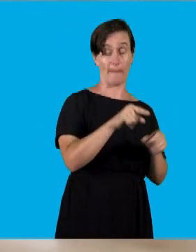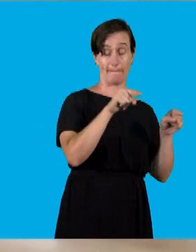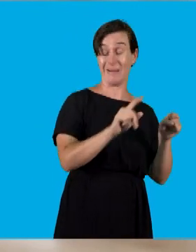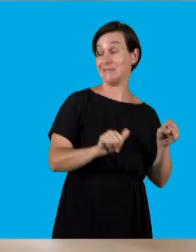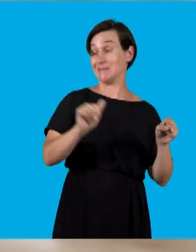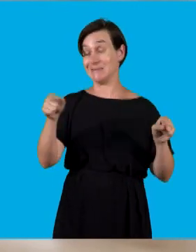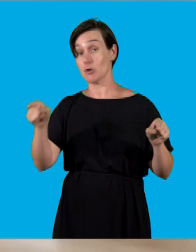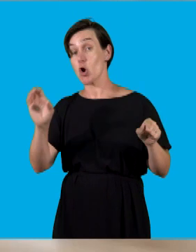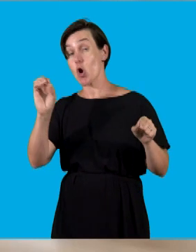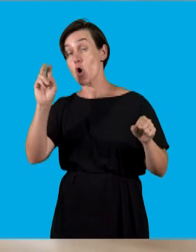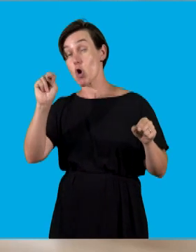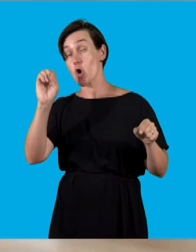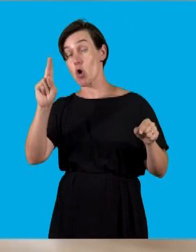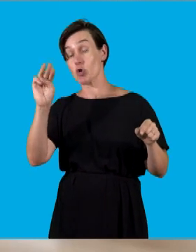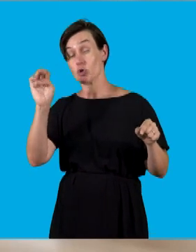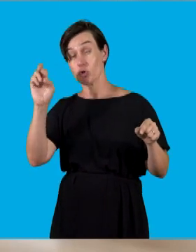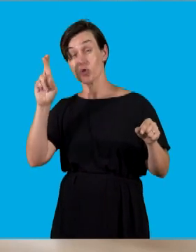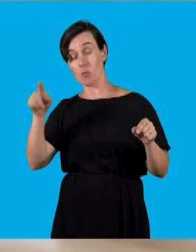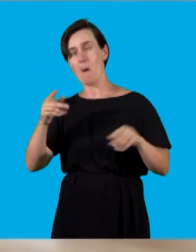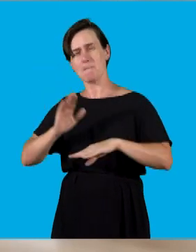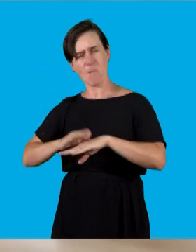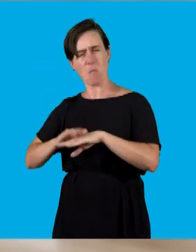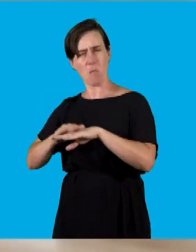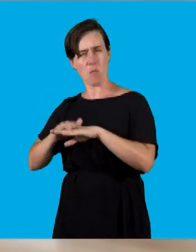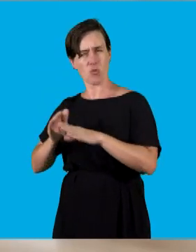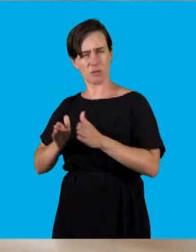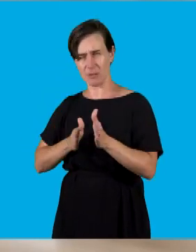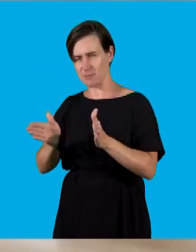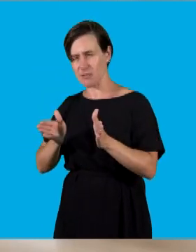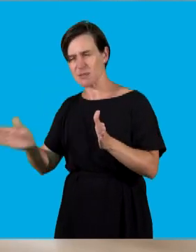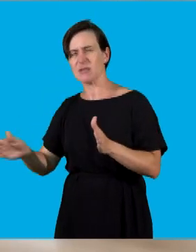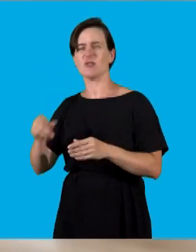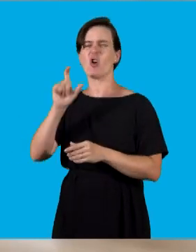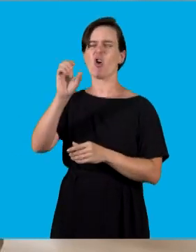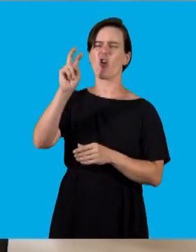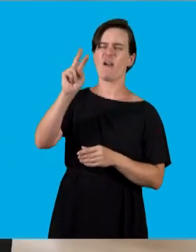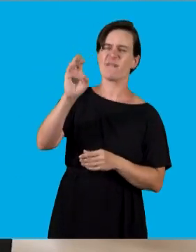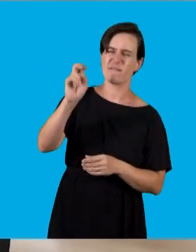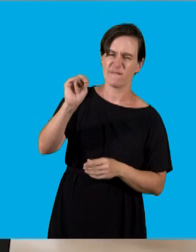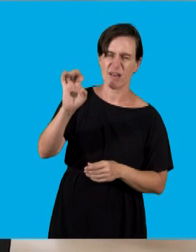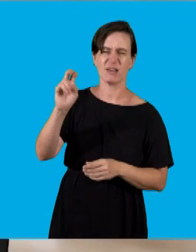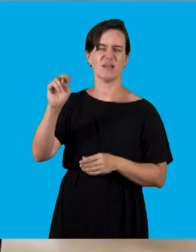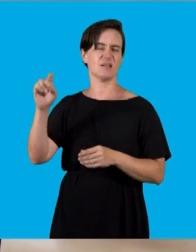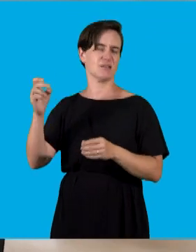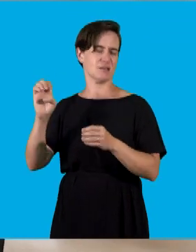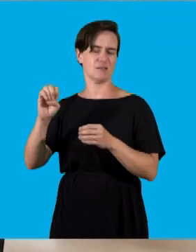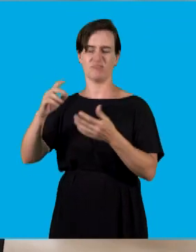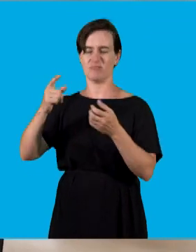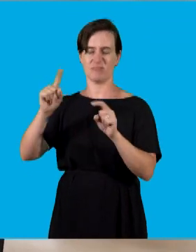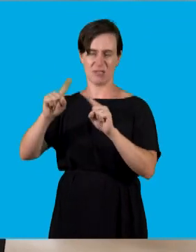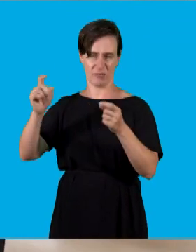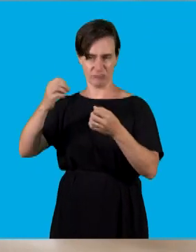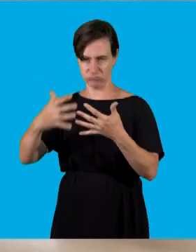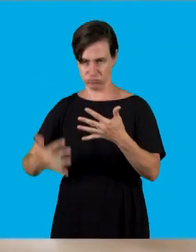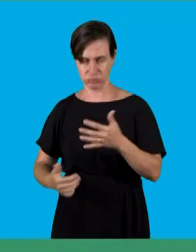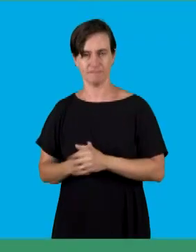will then be categorized to further goods, which are your convenience and so forth. Then you must